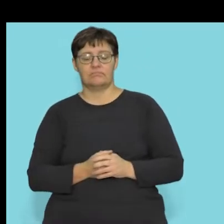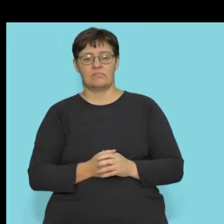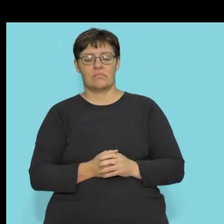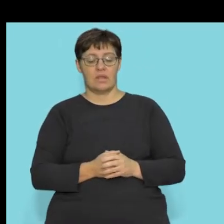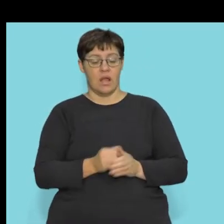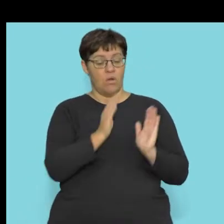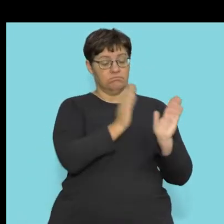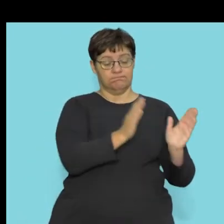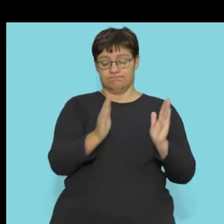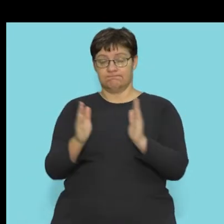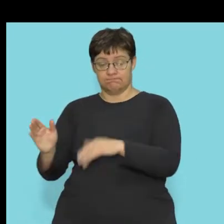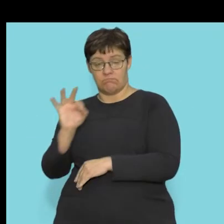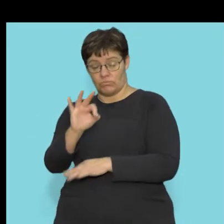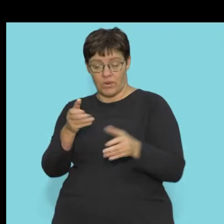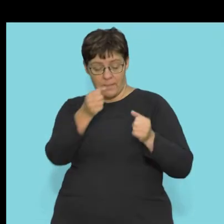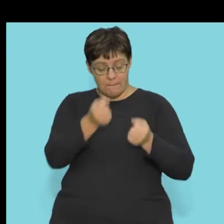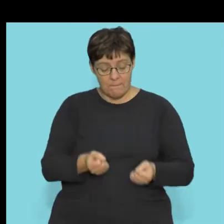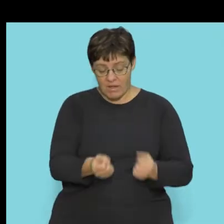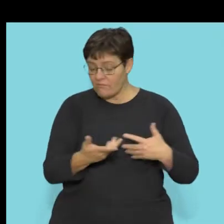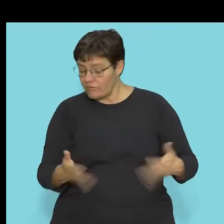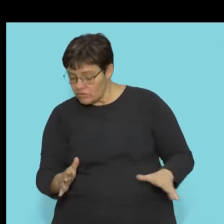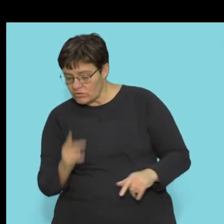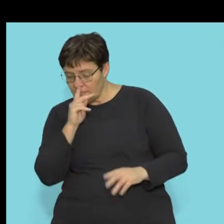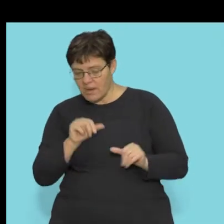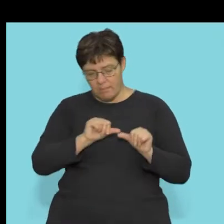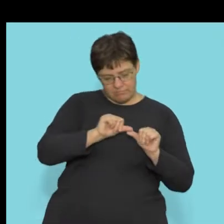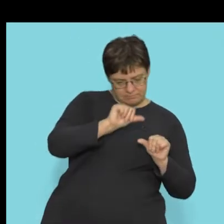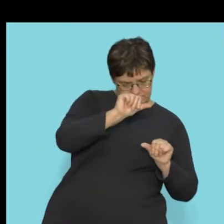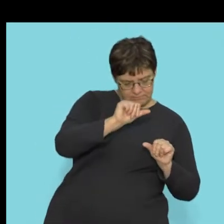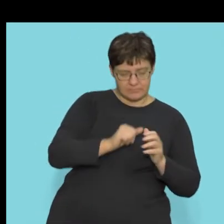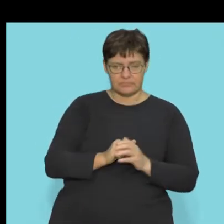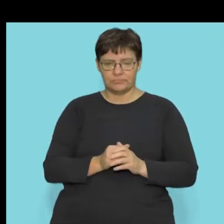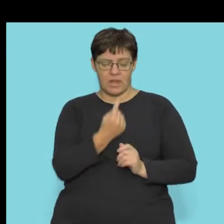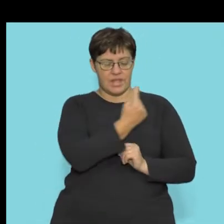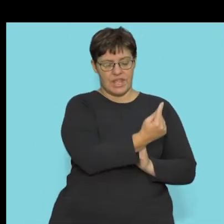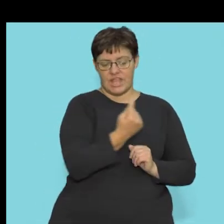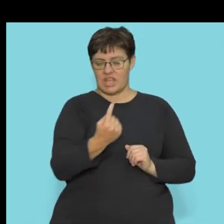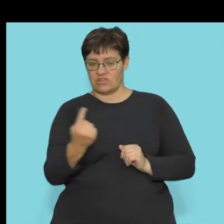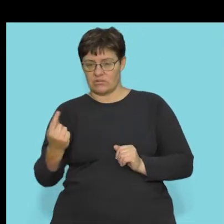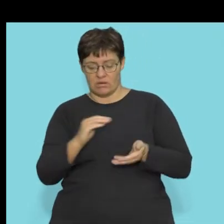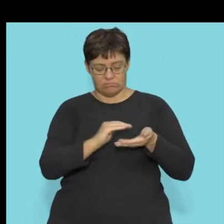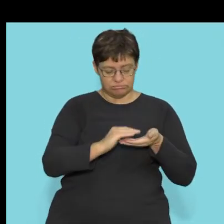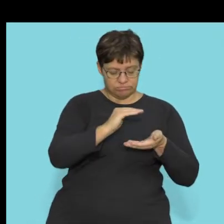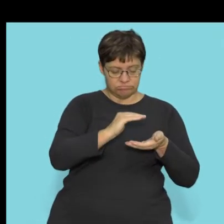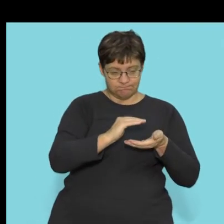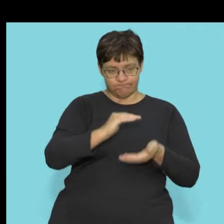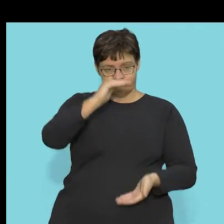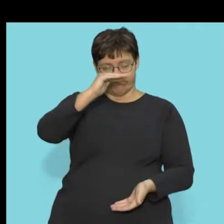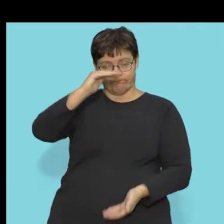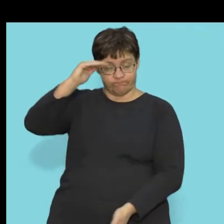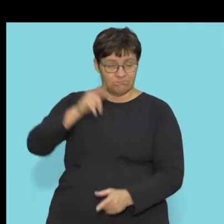After baking the 3 loaves, she measured the height which each of the loaves had